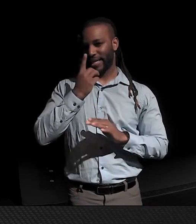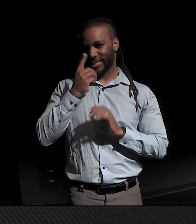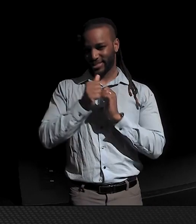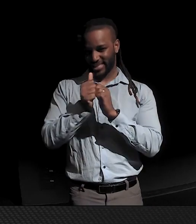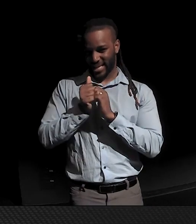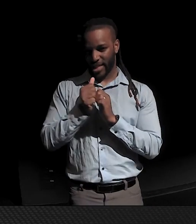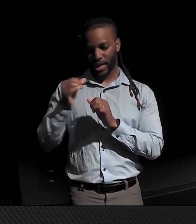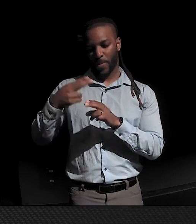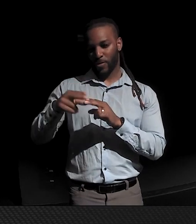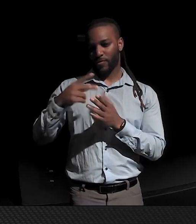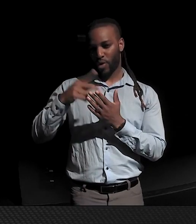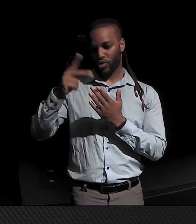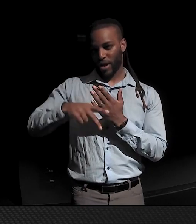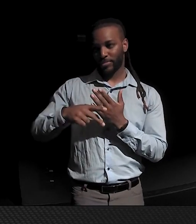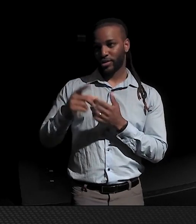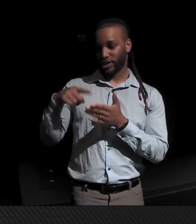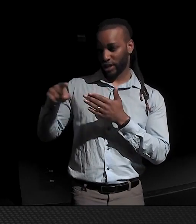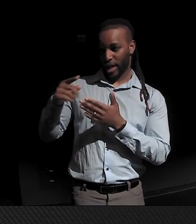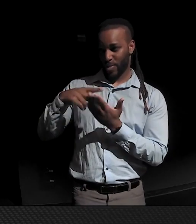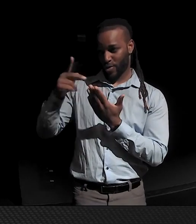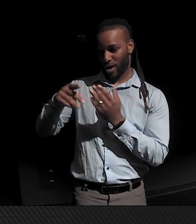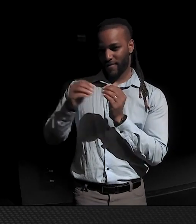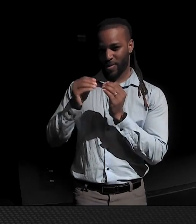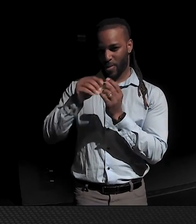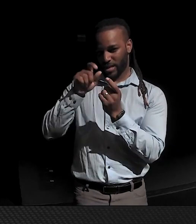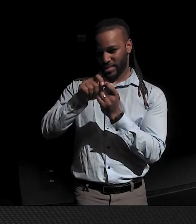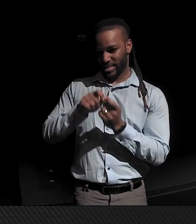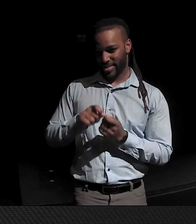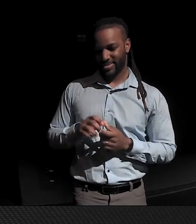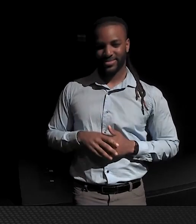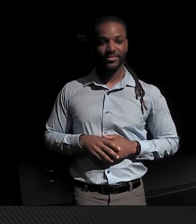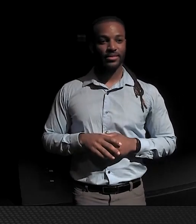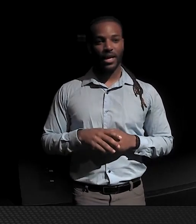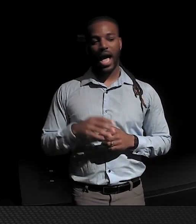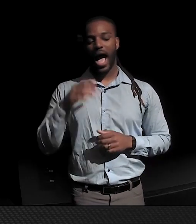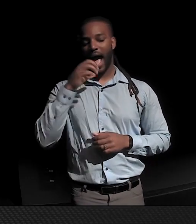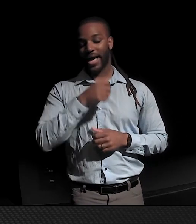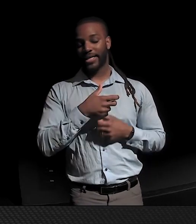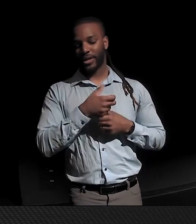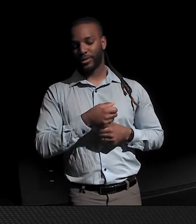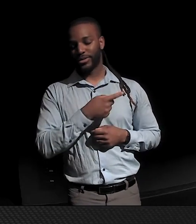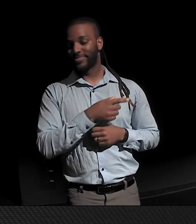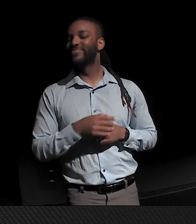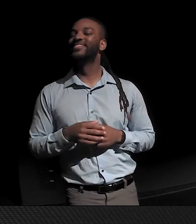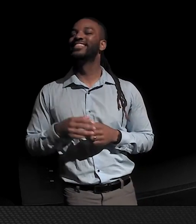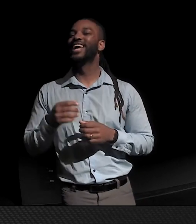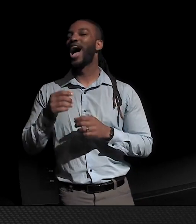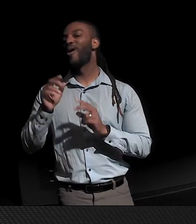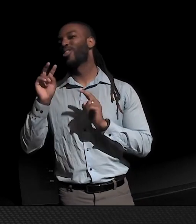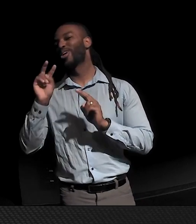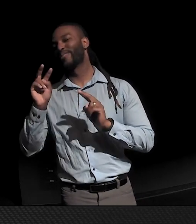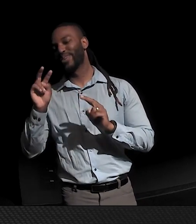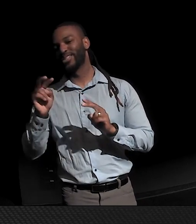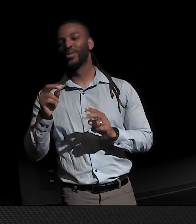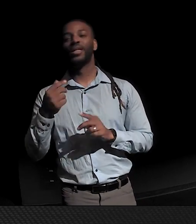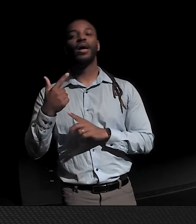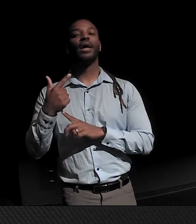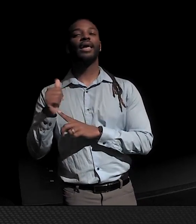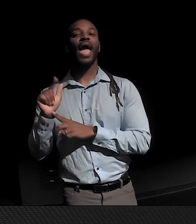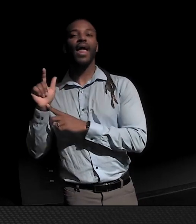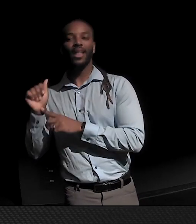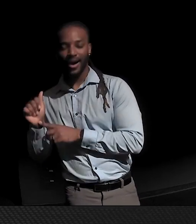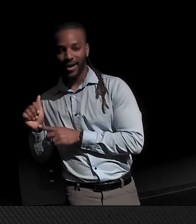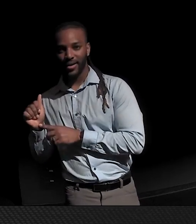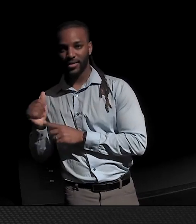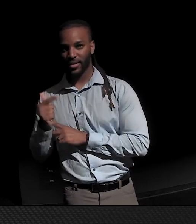together and a brief program. So you can check out your program for more details. I guess I'll trust you. Looking forward to the gala that's